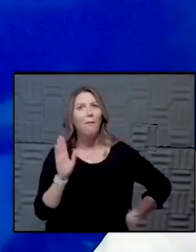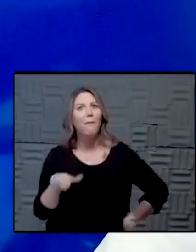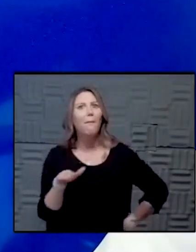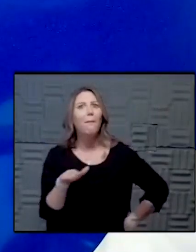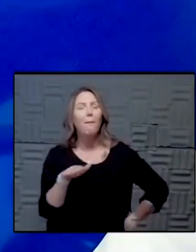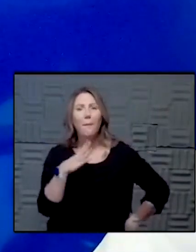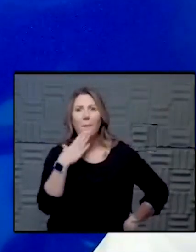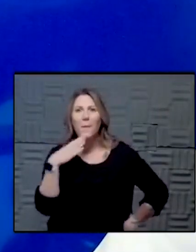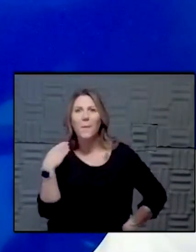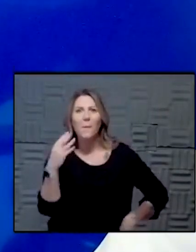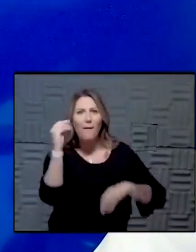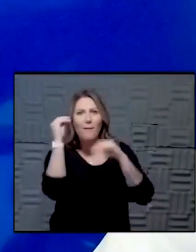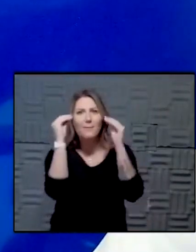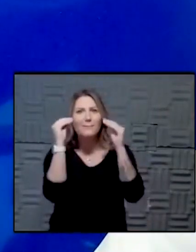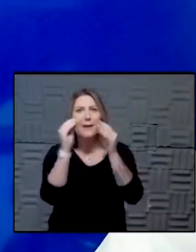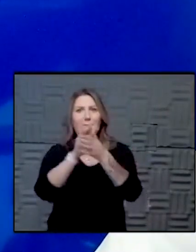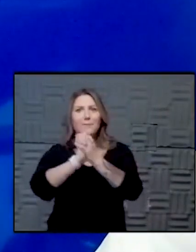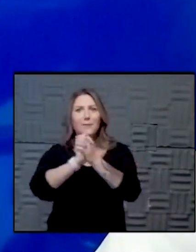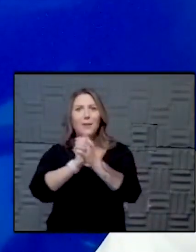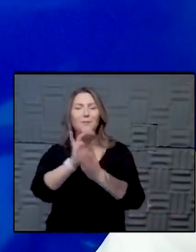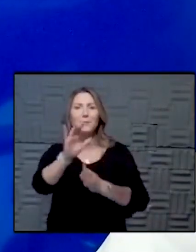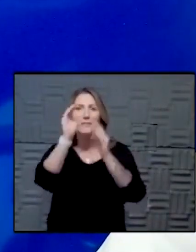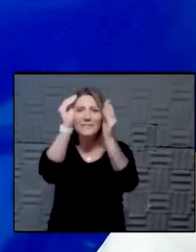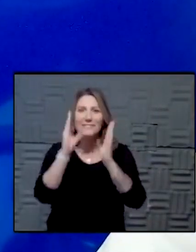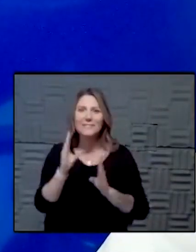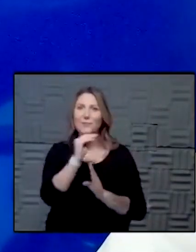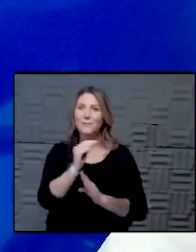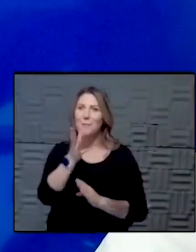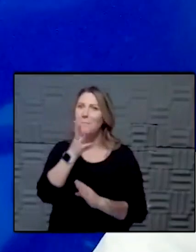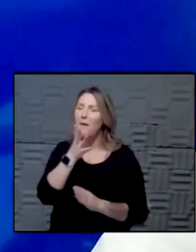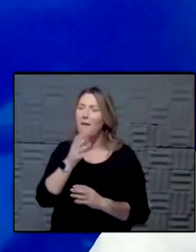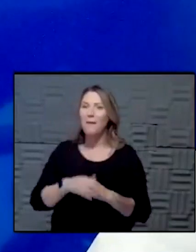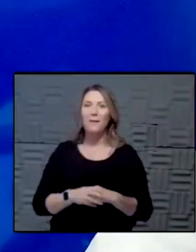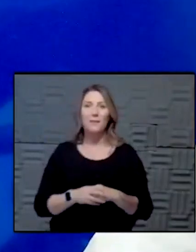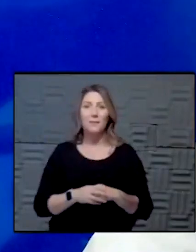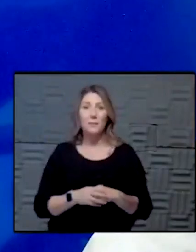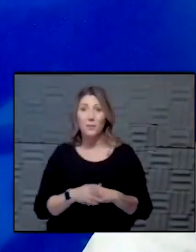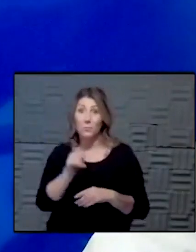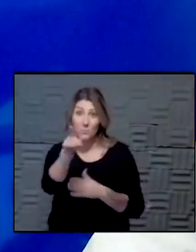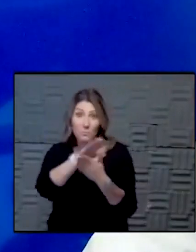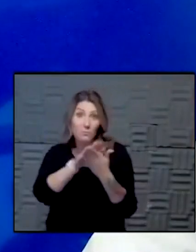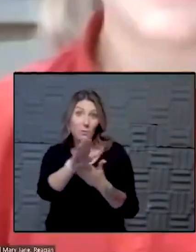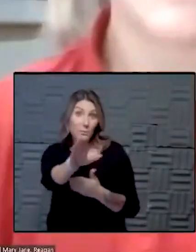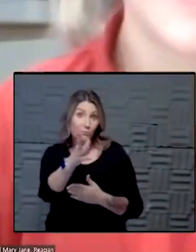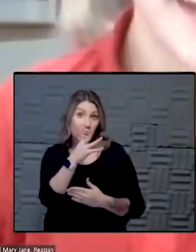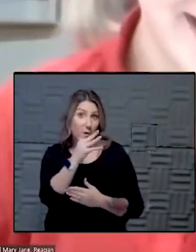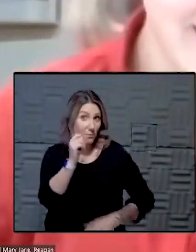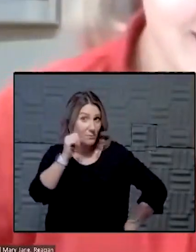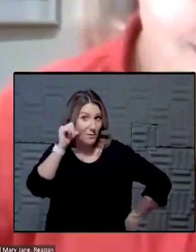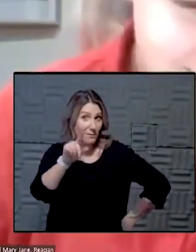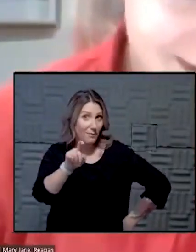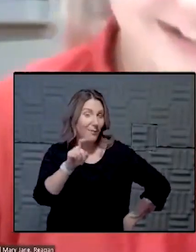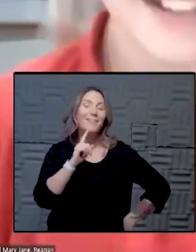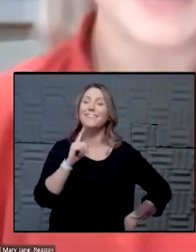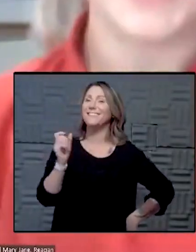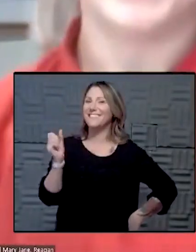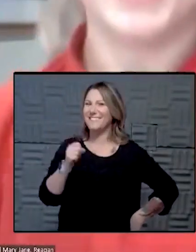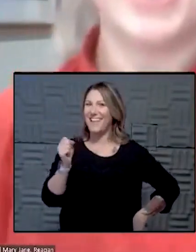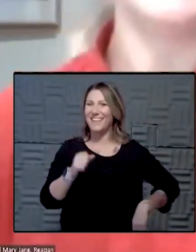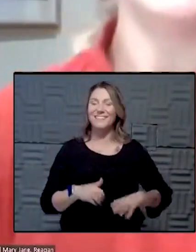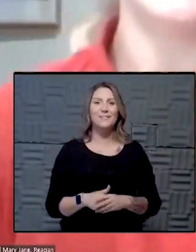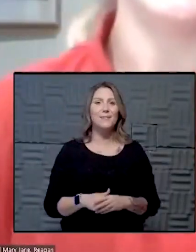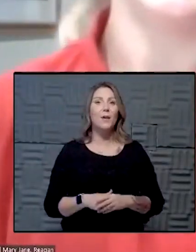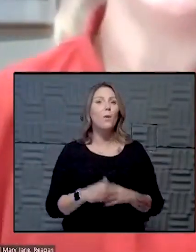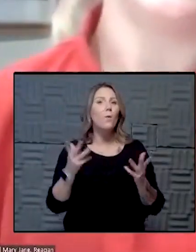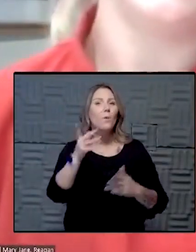taught. Congratulations to your teachers and to your mothers, because that's awesome. Were you all nice to your moms yesterday? Yes. What